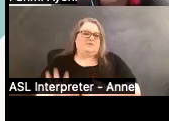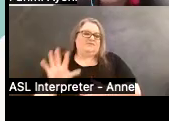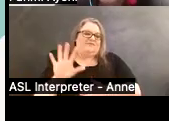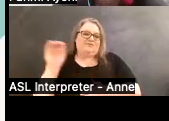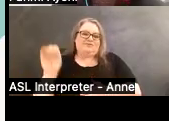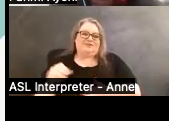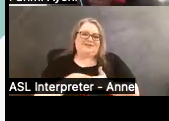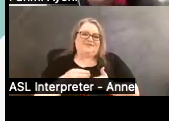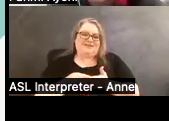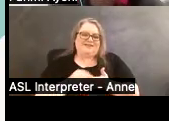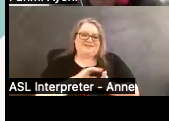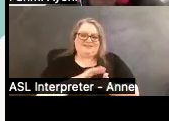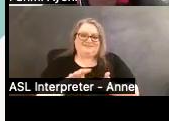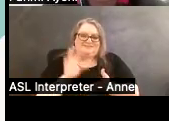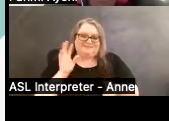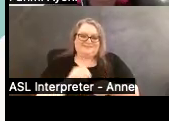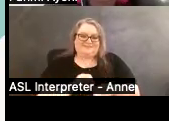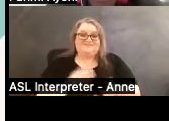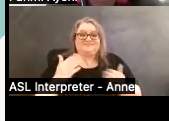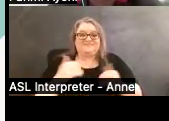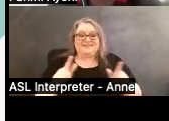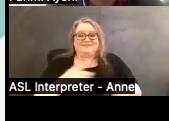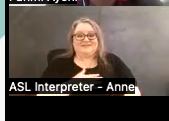funds. Next slide, please.